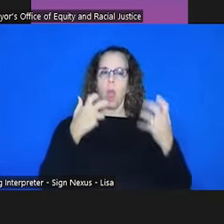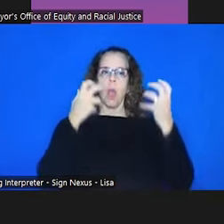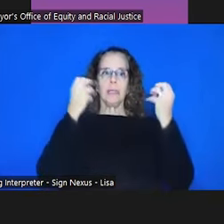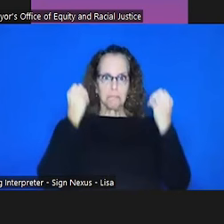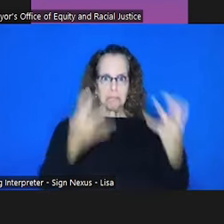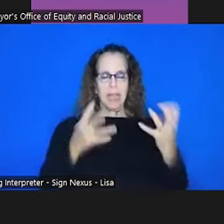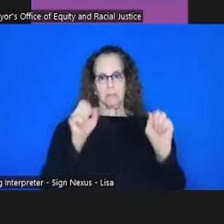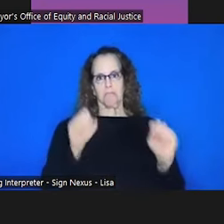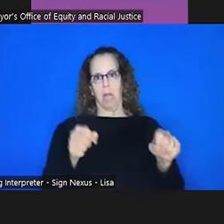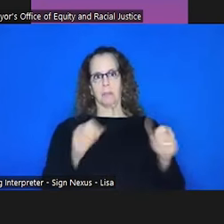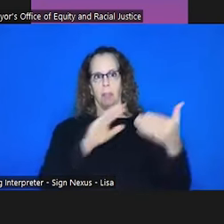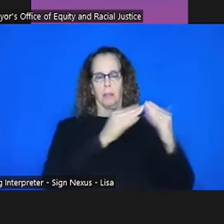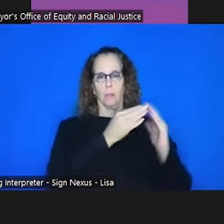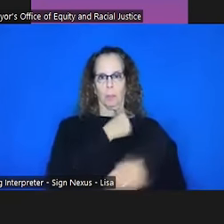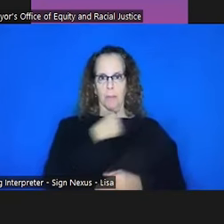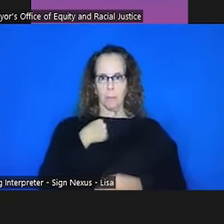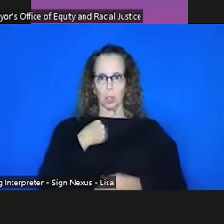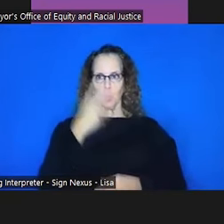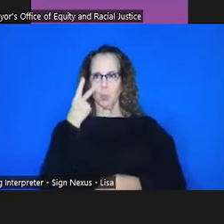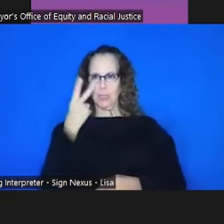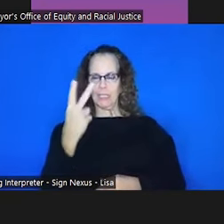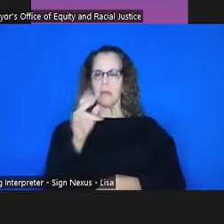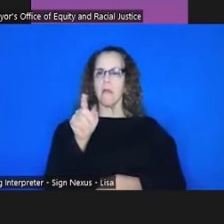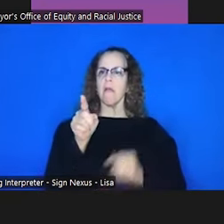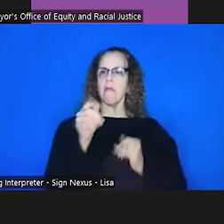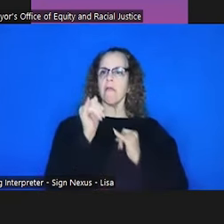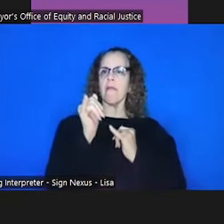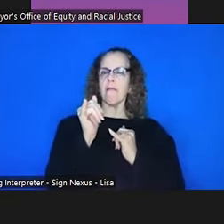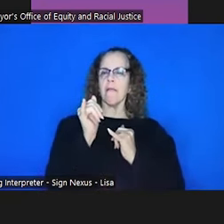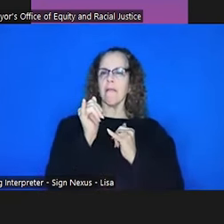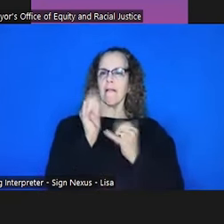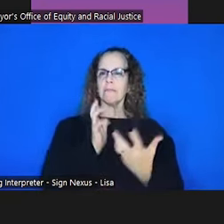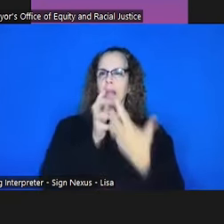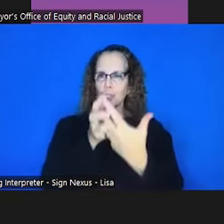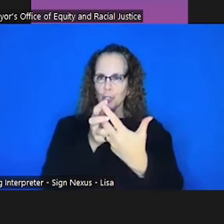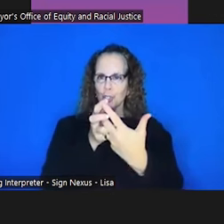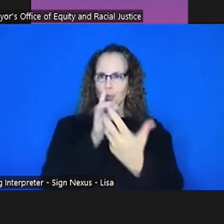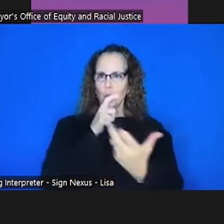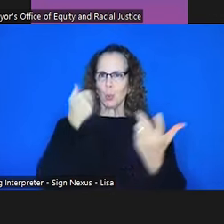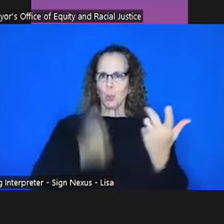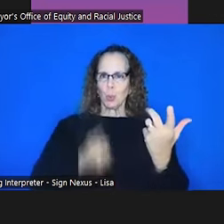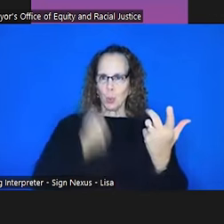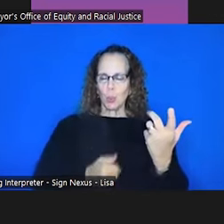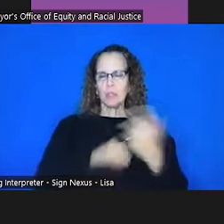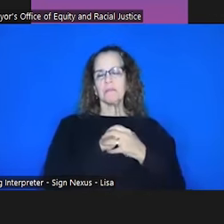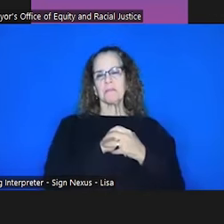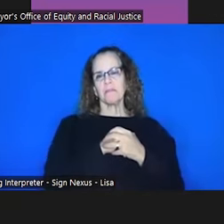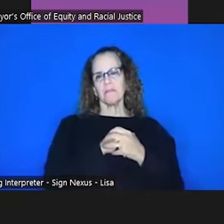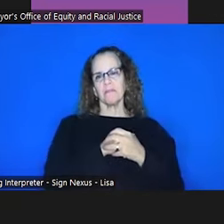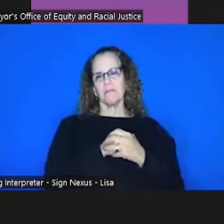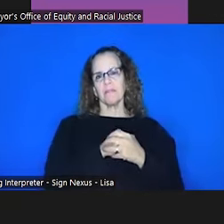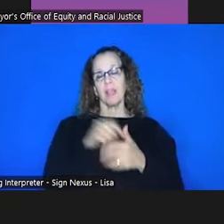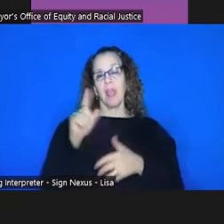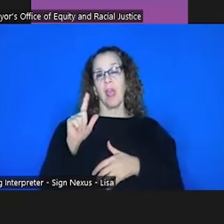able to see themselves, right, in health information products as well. So that's really important to us. You know, we also have our